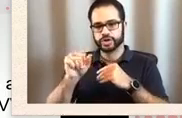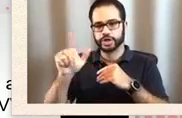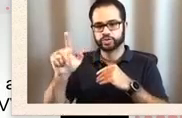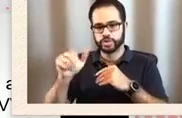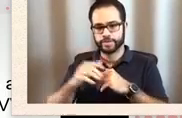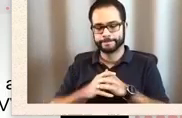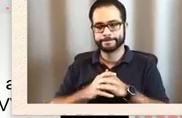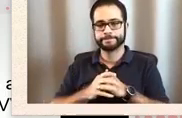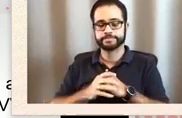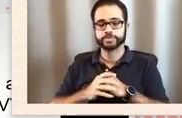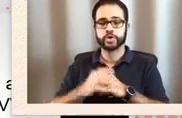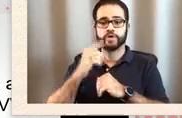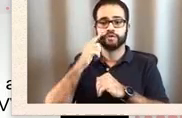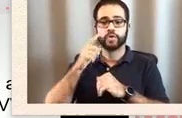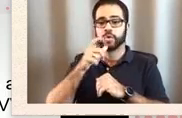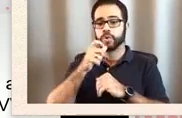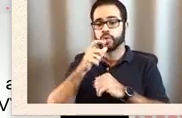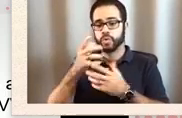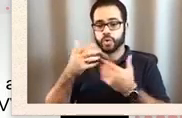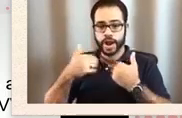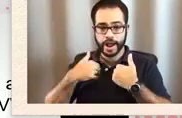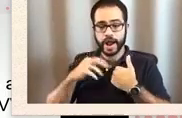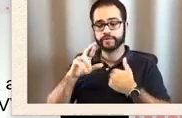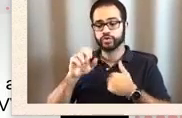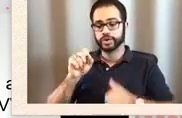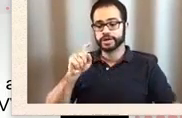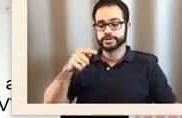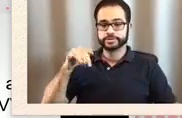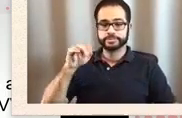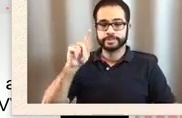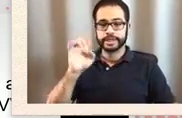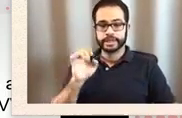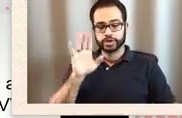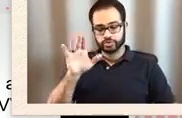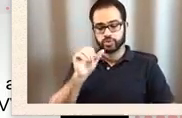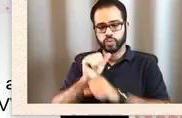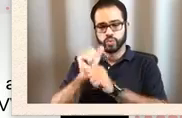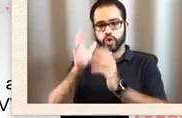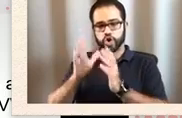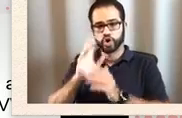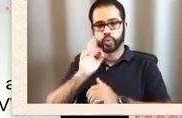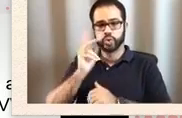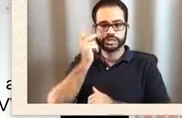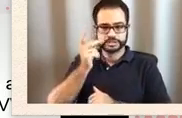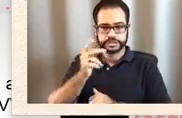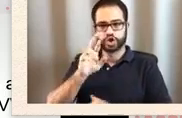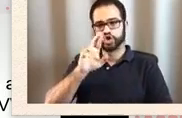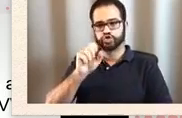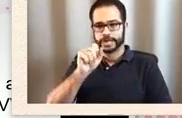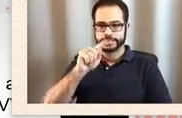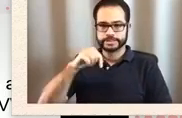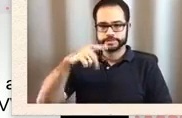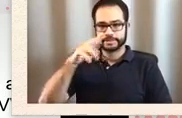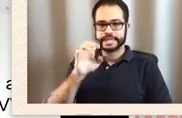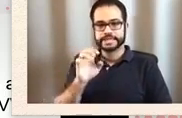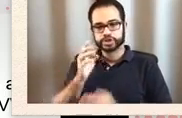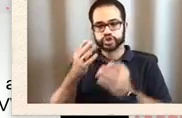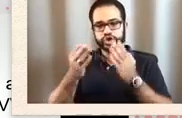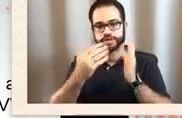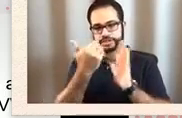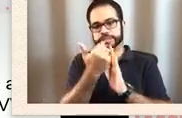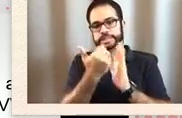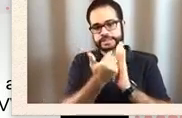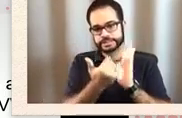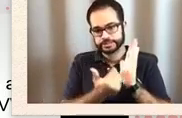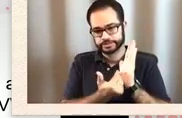for those of you who receive respite, your respite worker will see respite services listed here. But